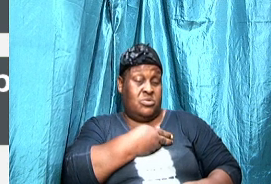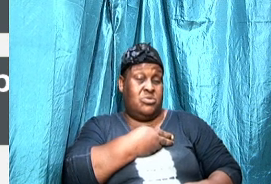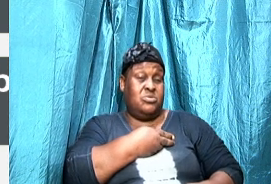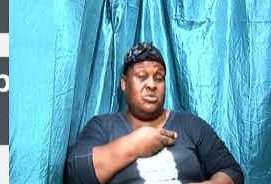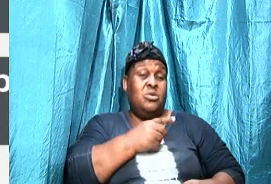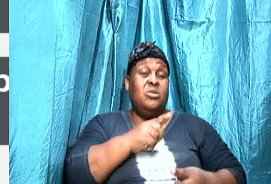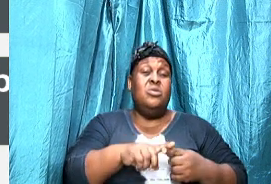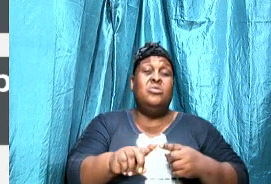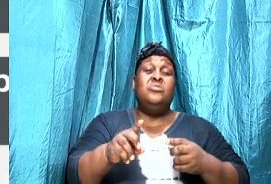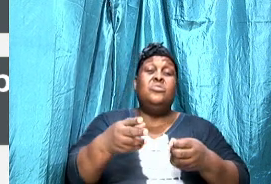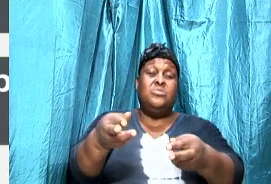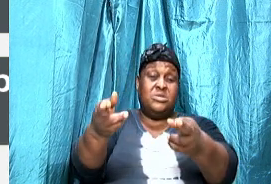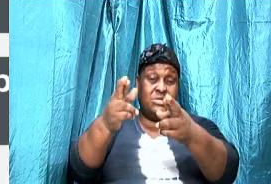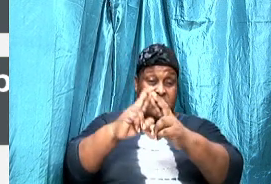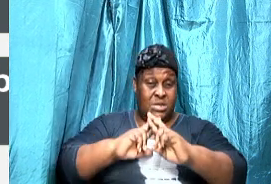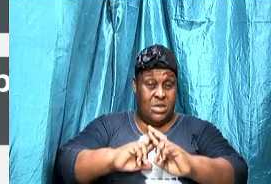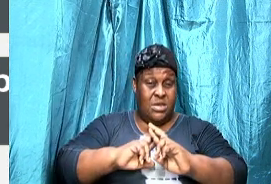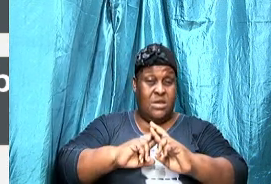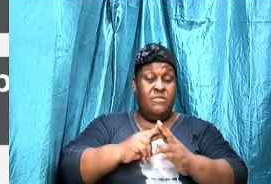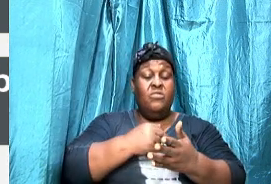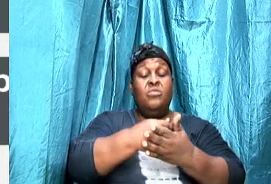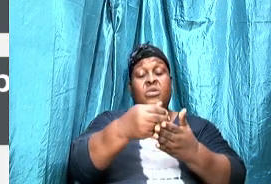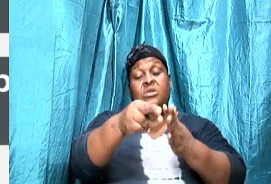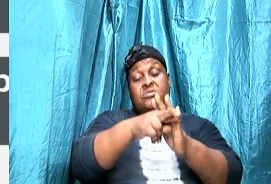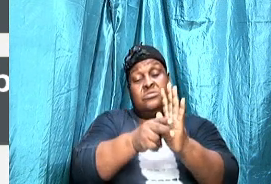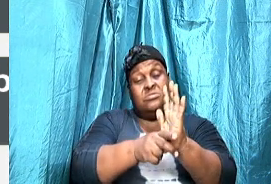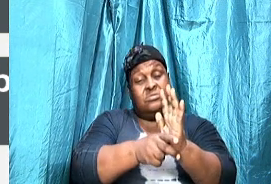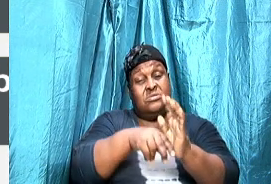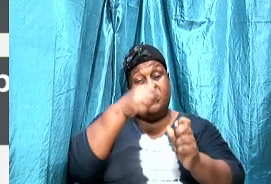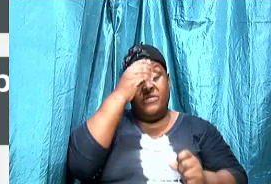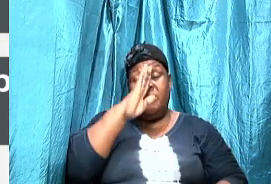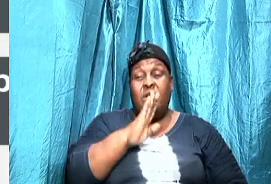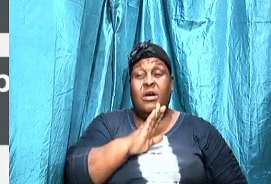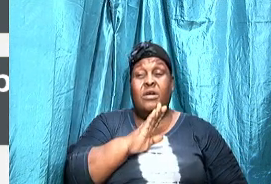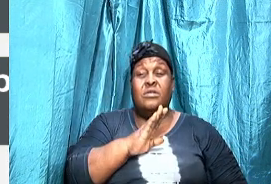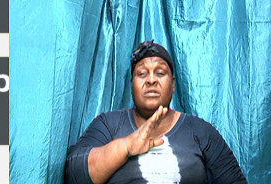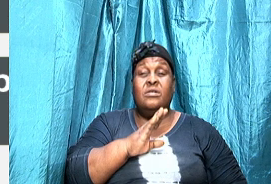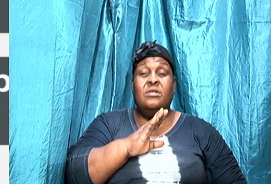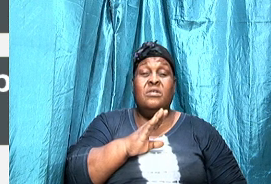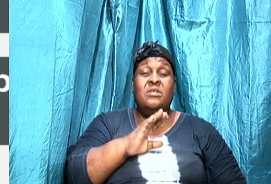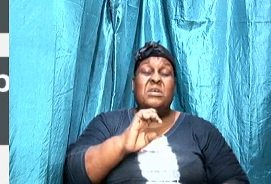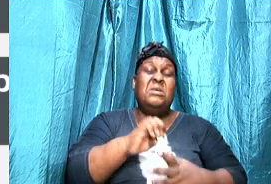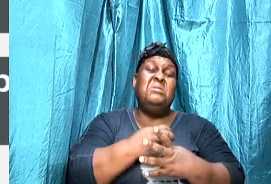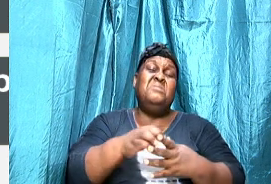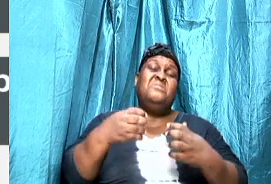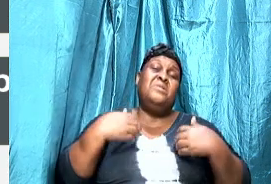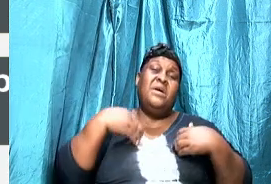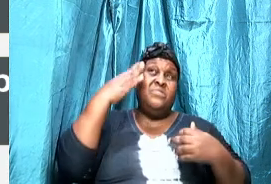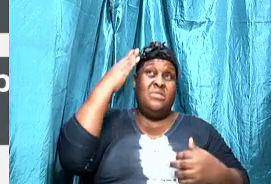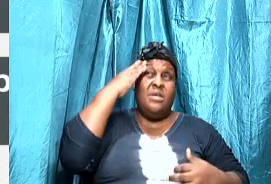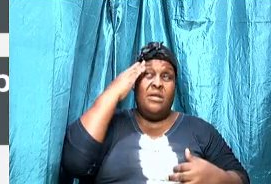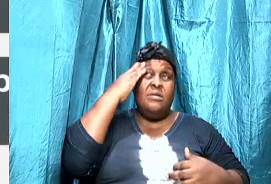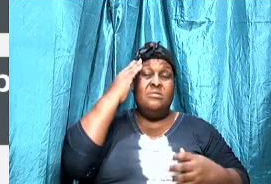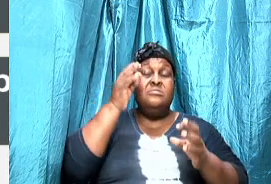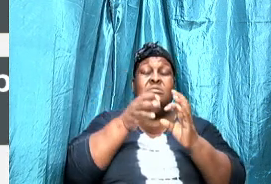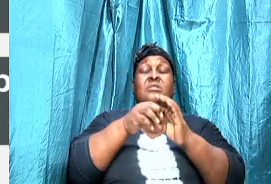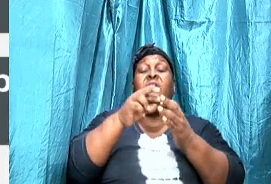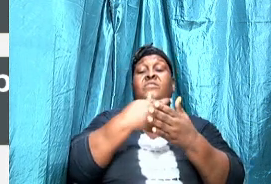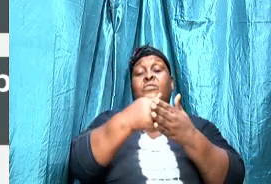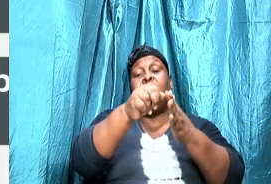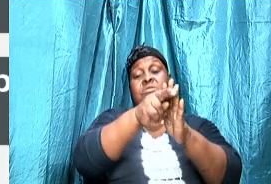to obtain the righteousness of God and to even have knowledge of the righteousness of God. You